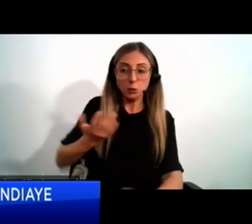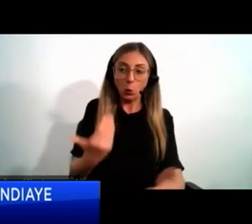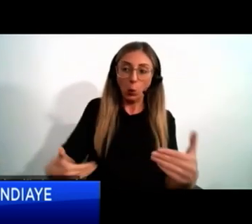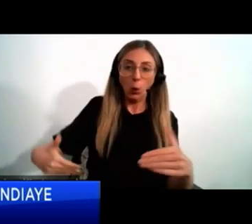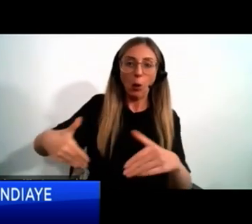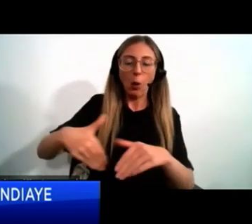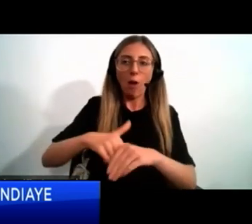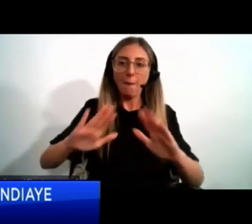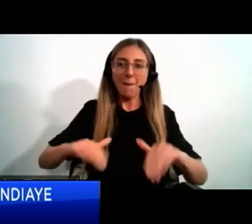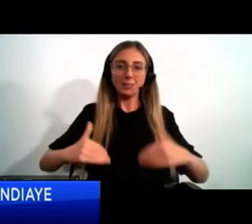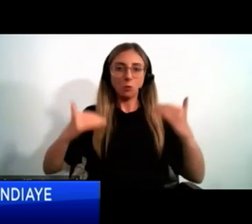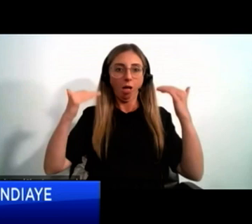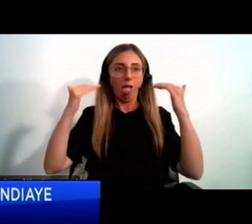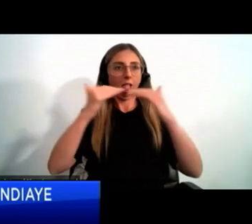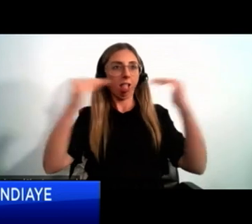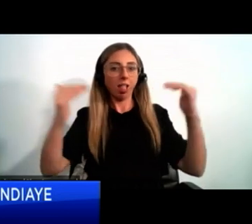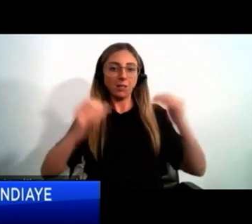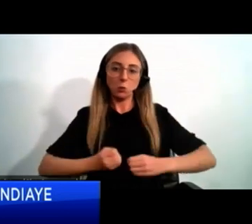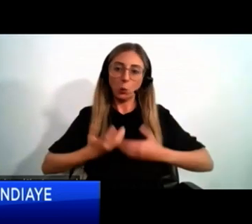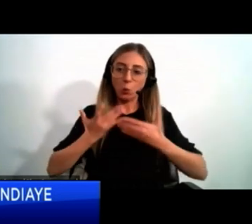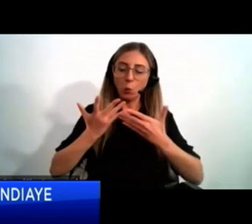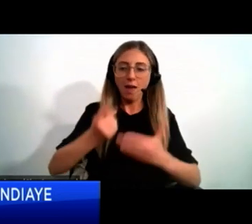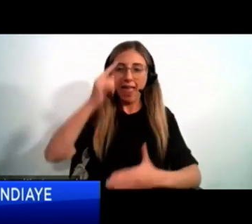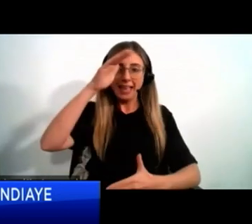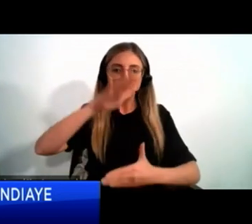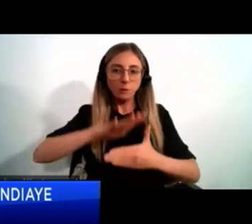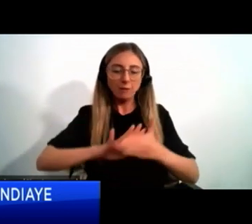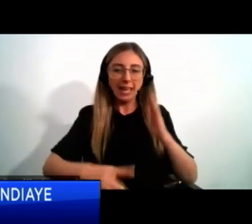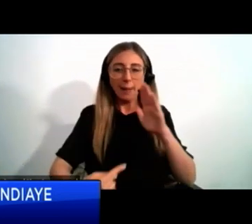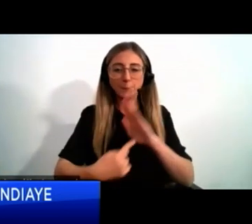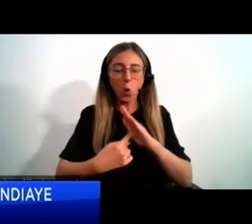huge pedestal where we're able to share very important and